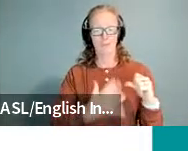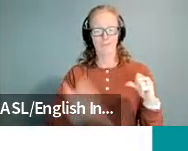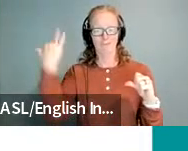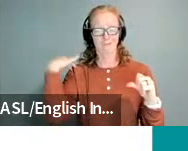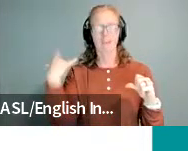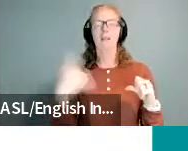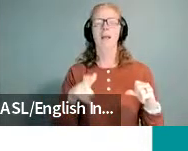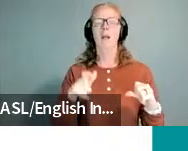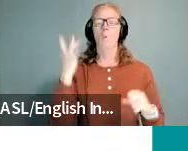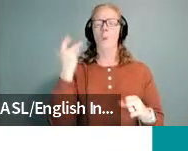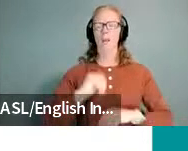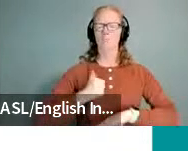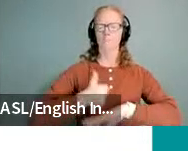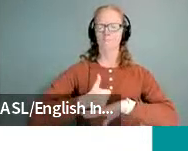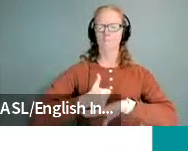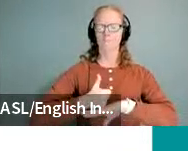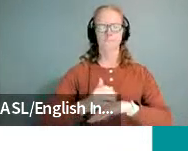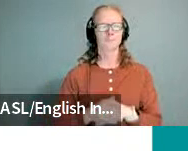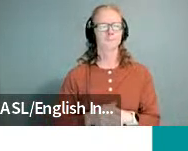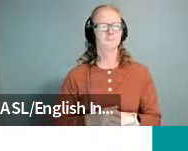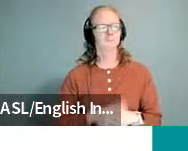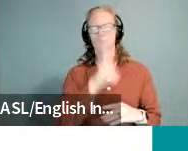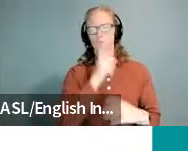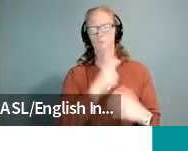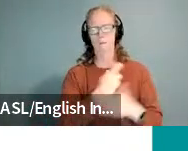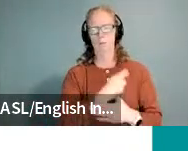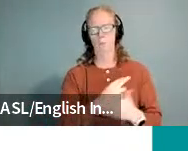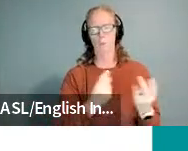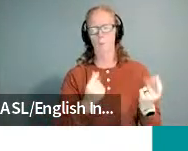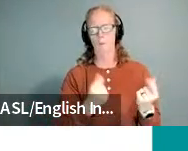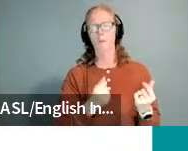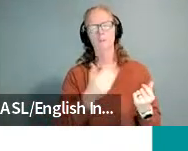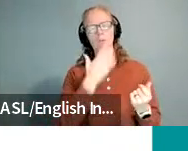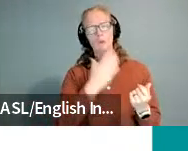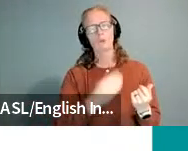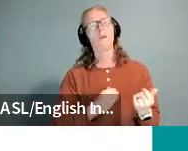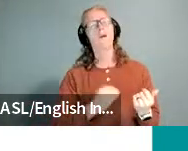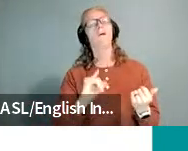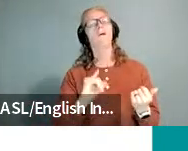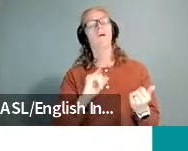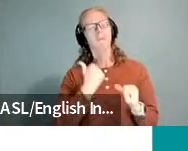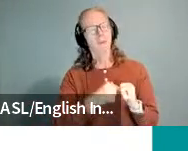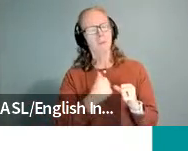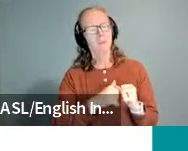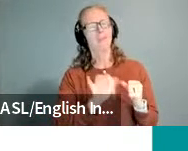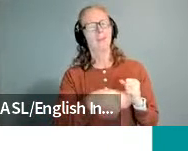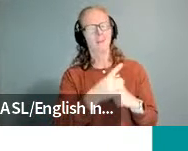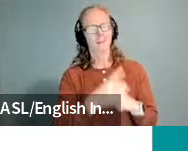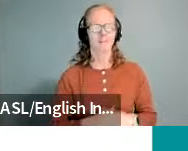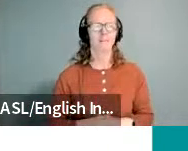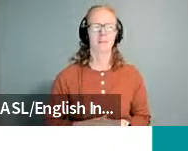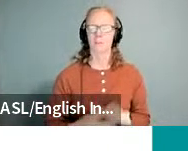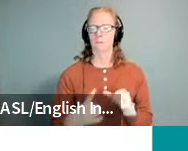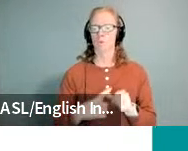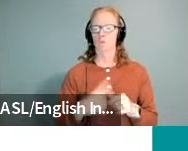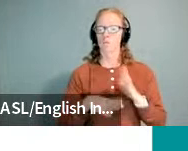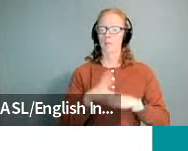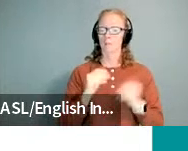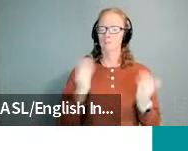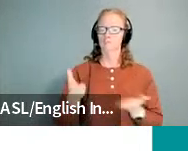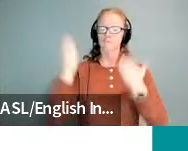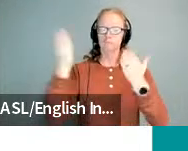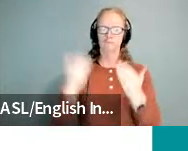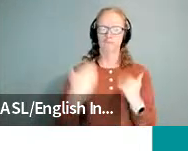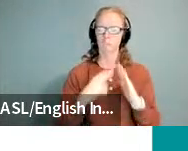was chartered. I'll just go through this real quickly. It's a good refresher for us. The first is for us to develop recommendations on